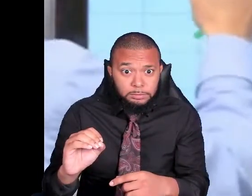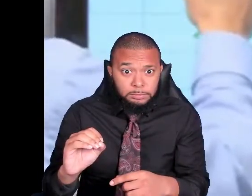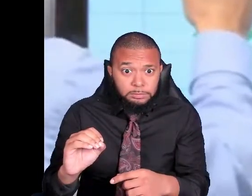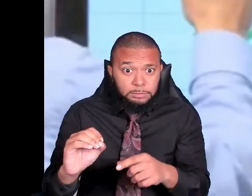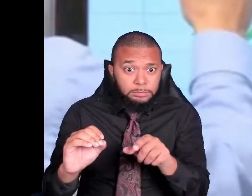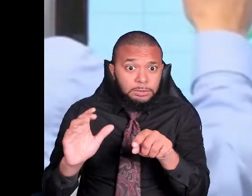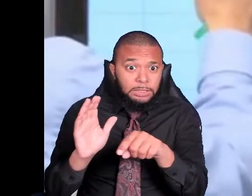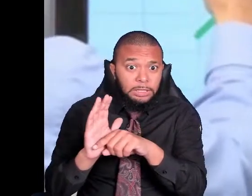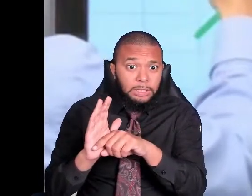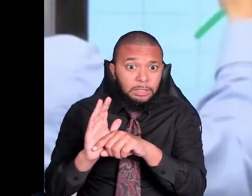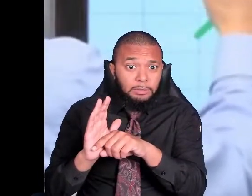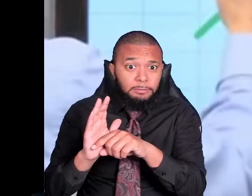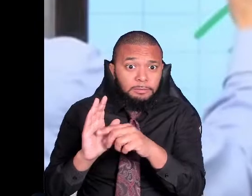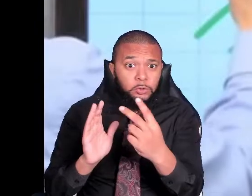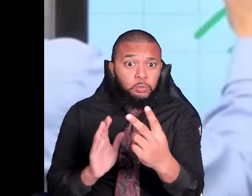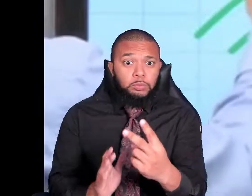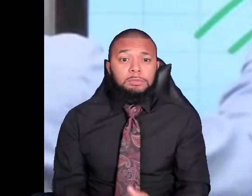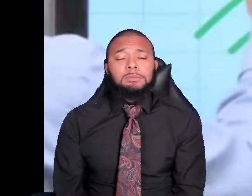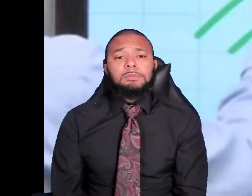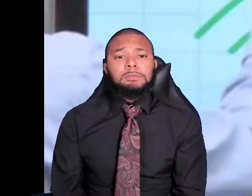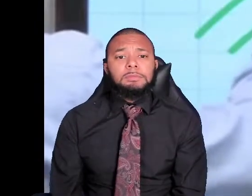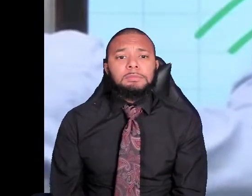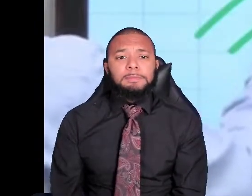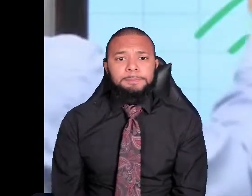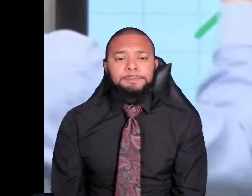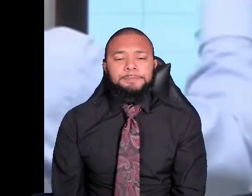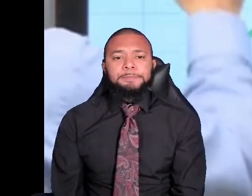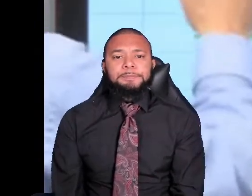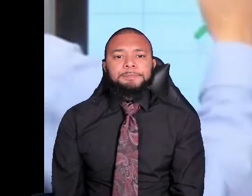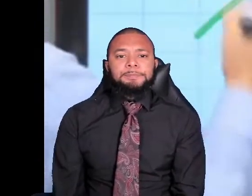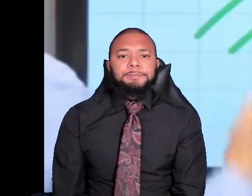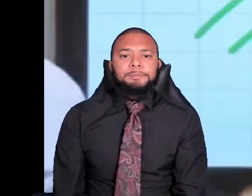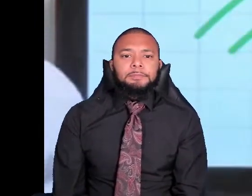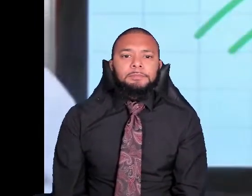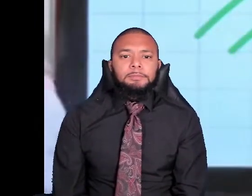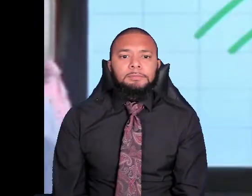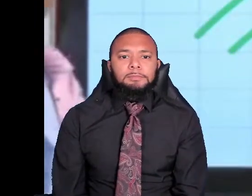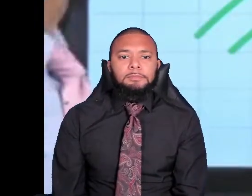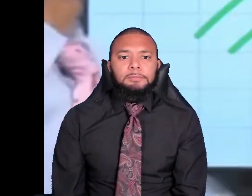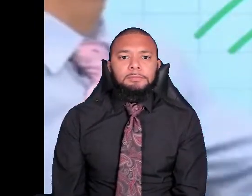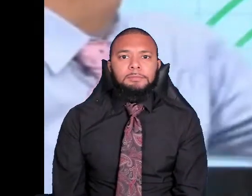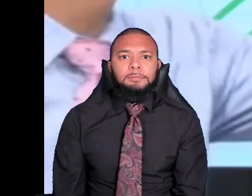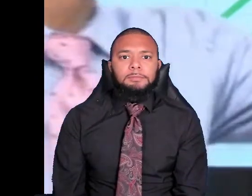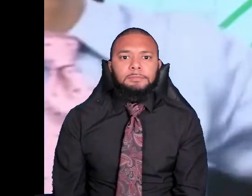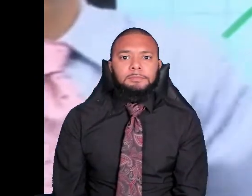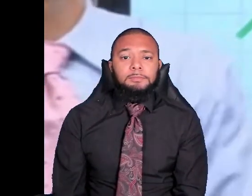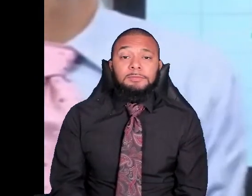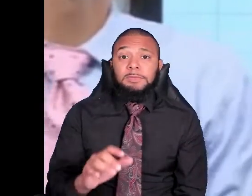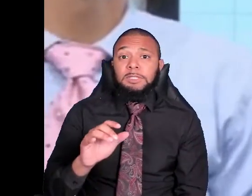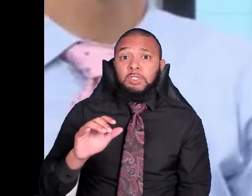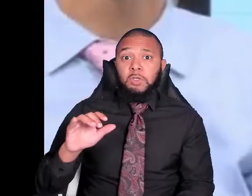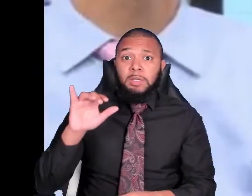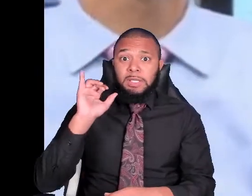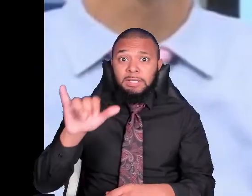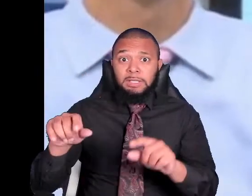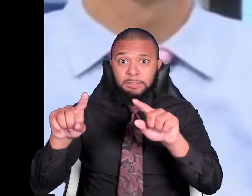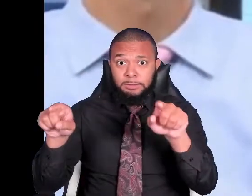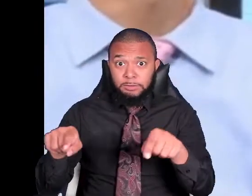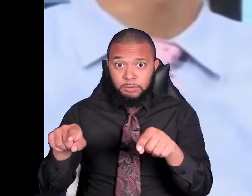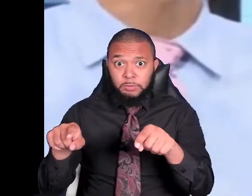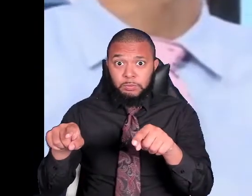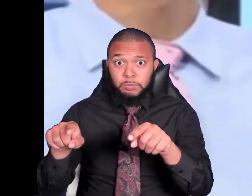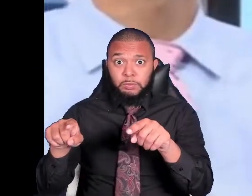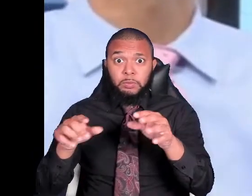is negative 2, comma 0. It is in the solution region, so if we put negative 2, comma